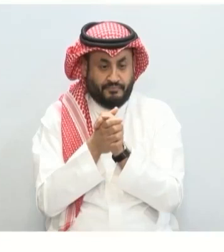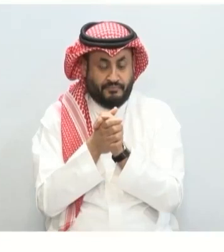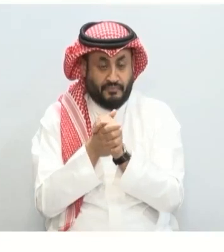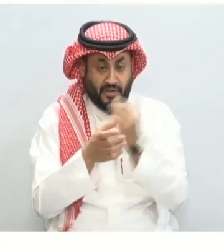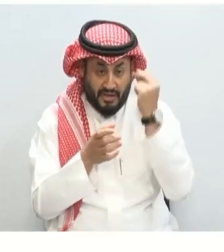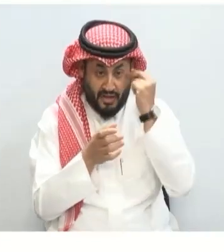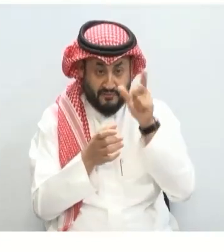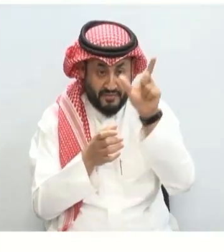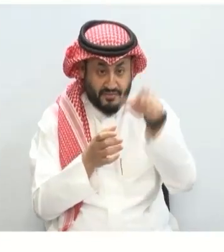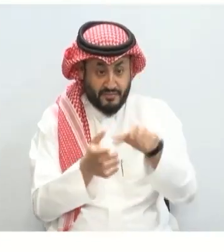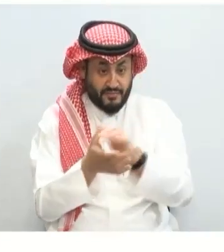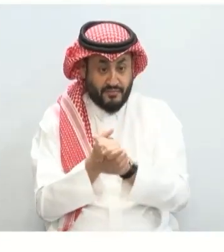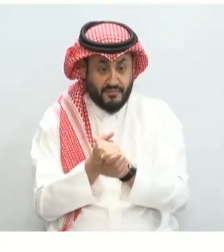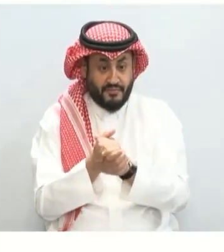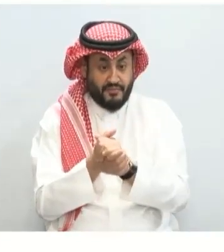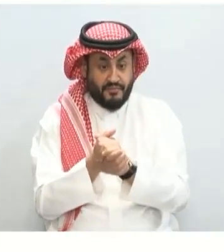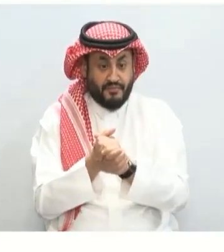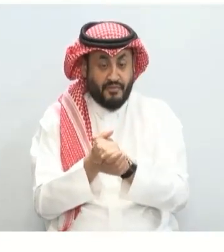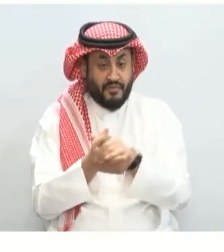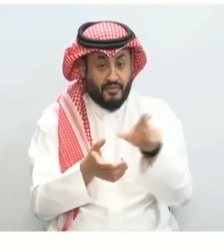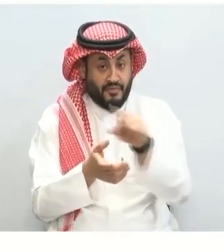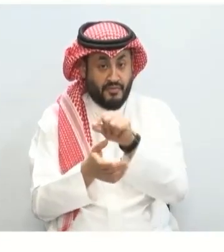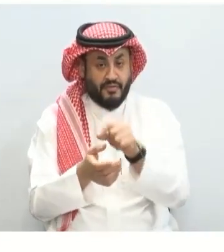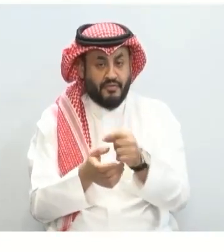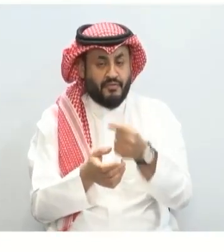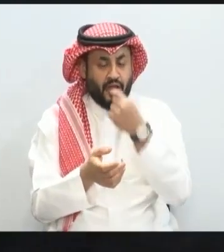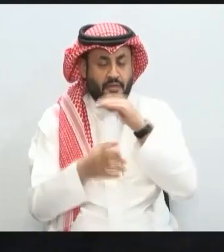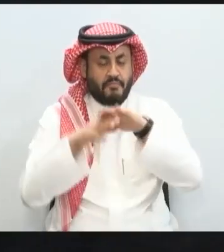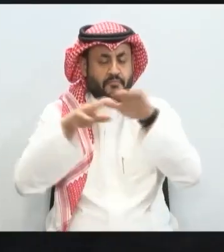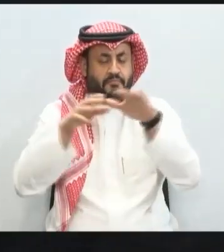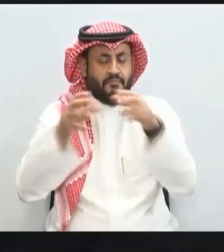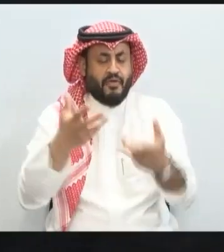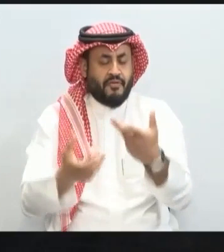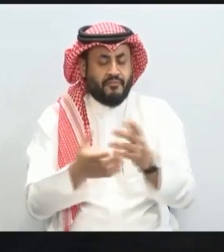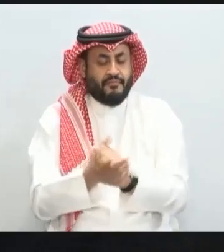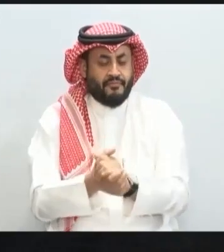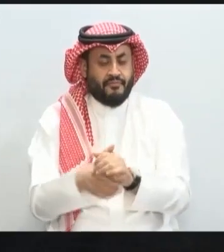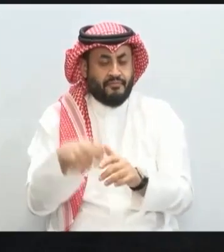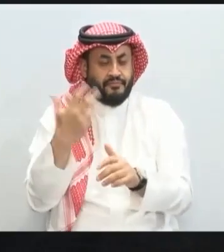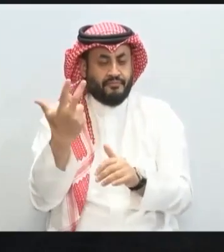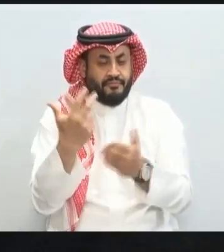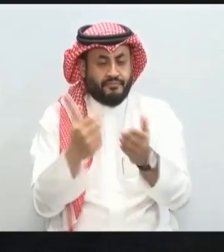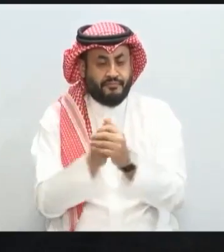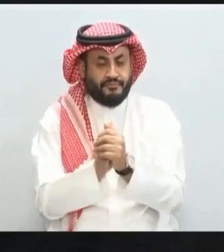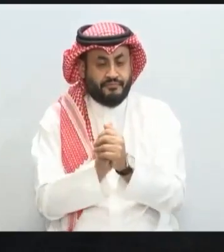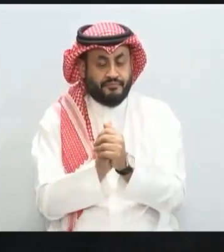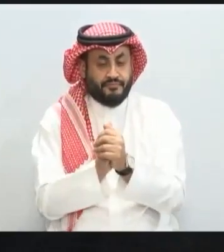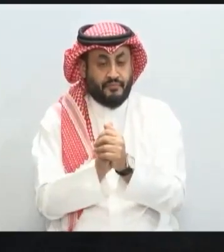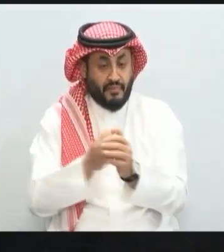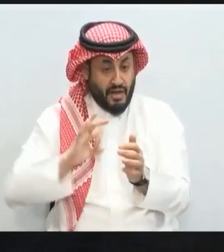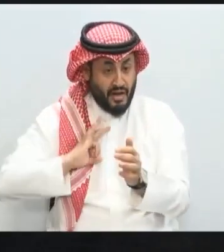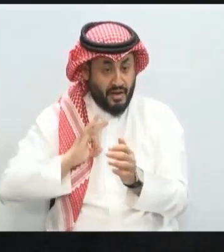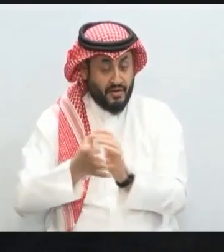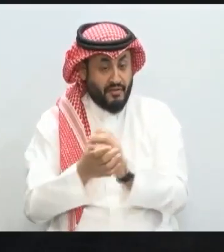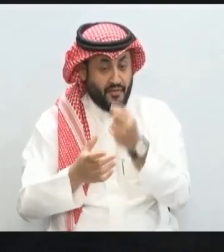who is? Do you know someone who is a gourmet cook? Or the third question here, do you like gourmet